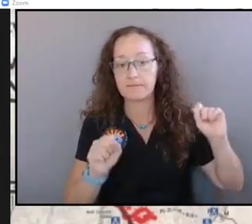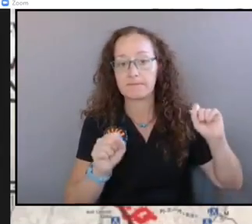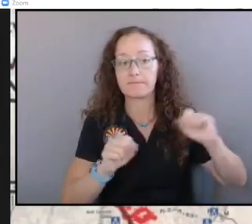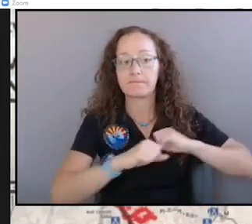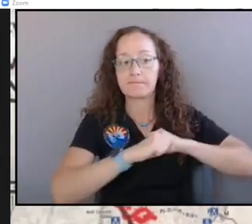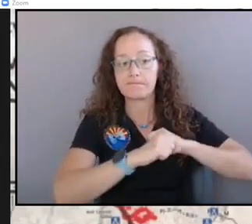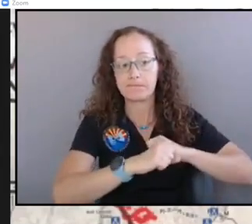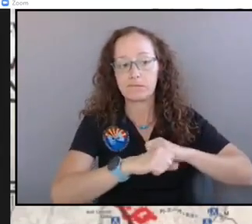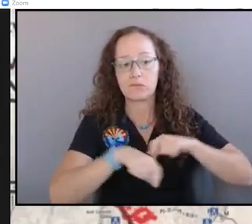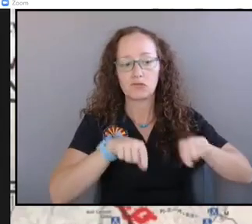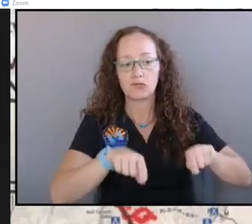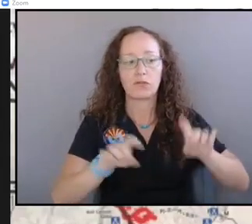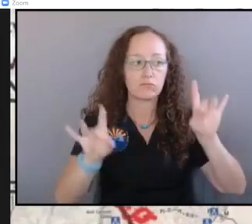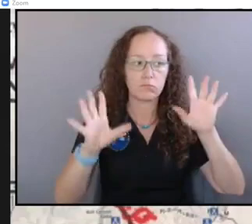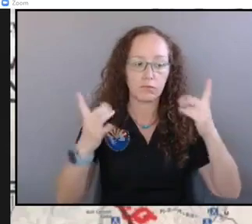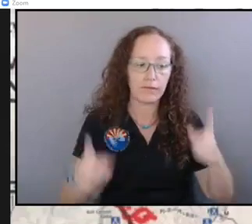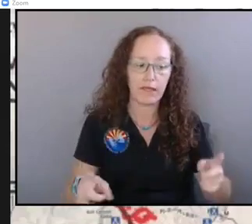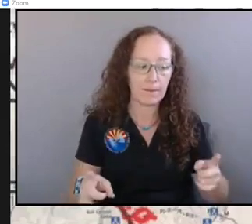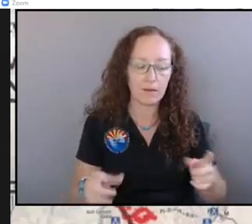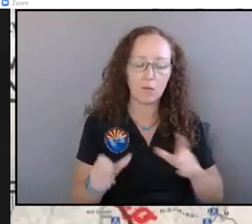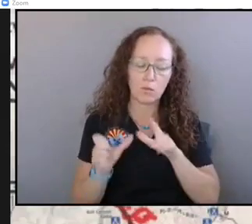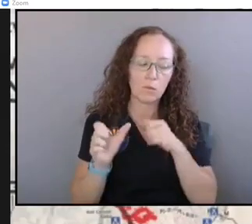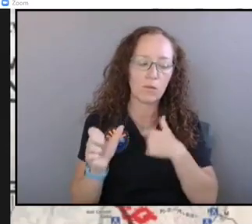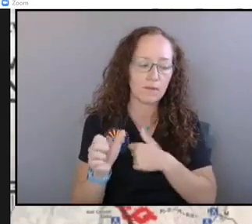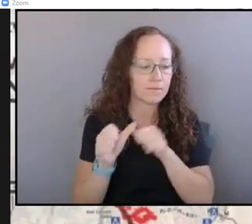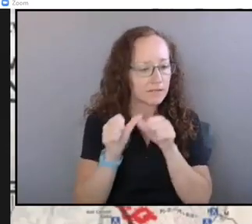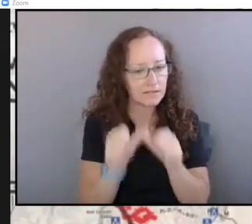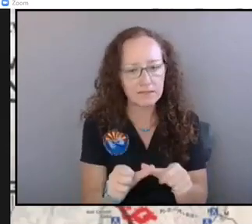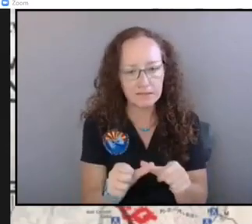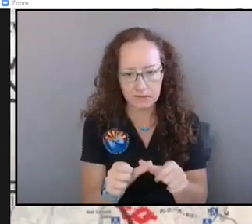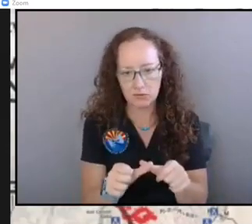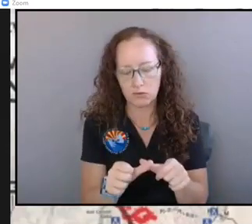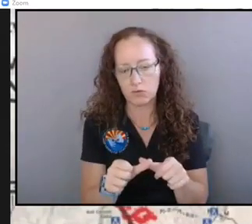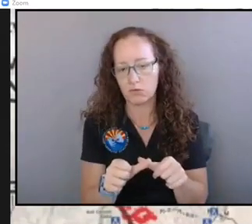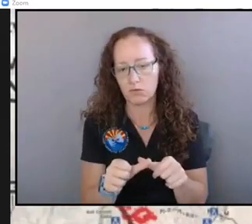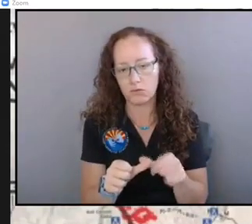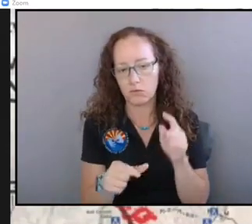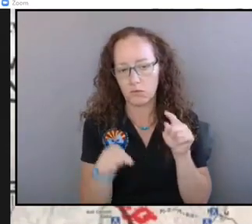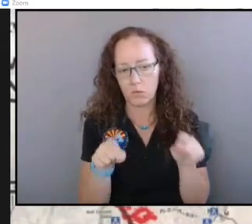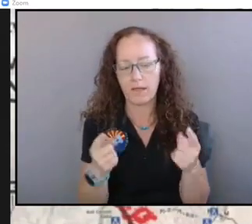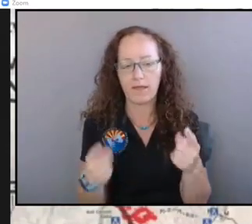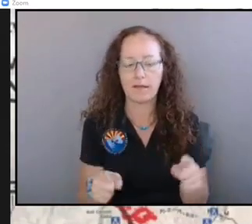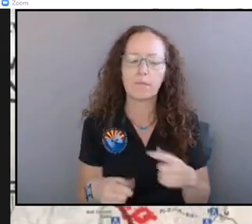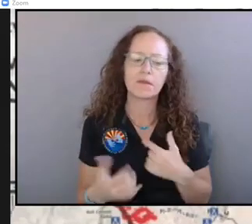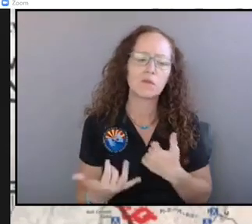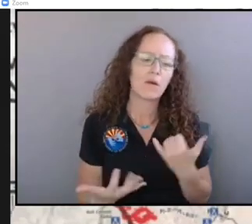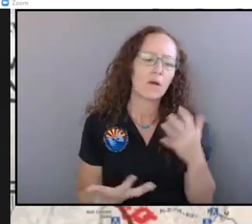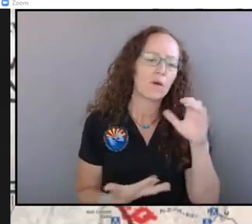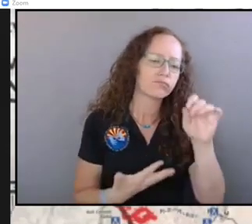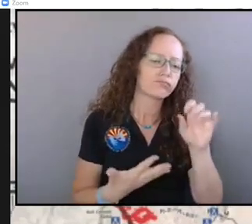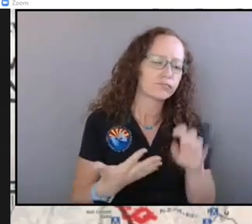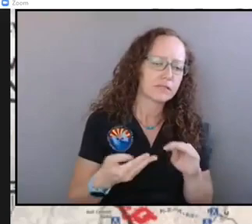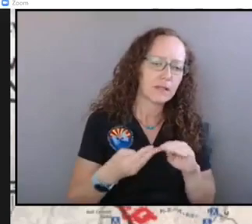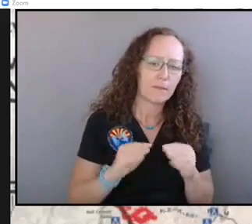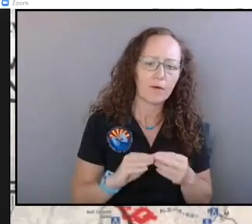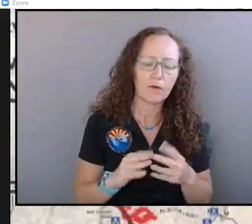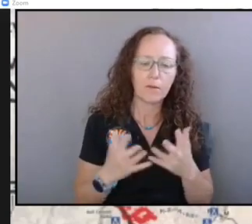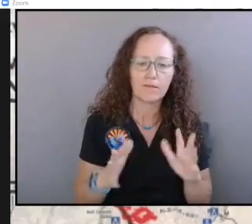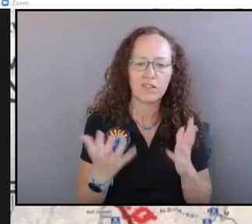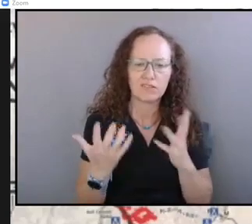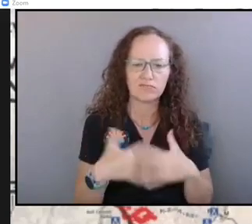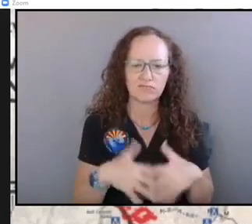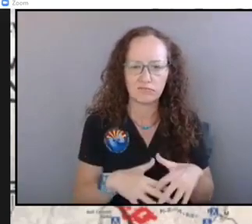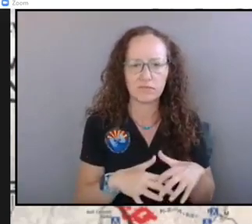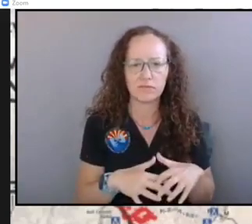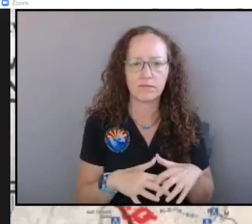to do so until this is over. So just a couple of rough numbers that we put together today. We have about